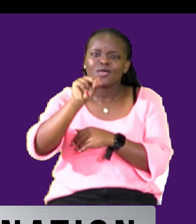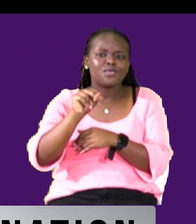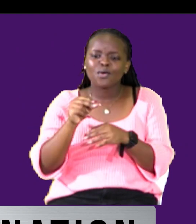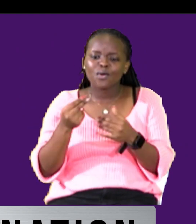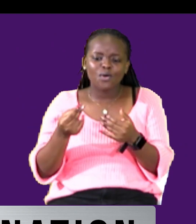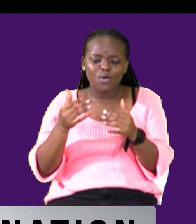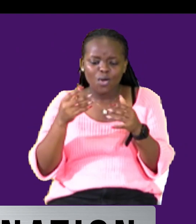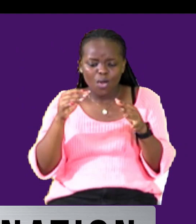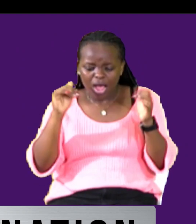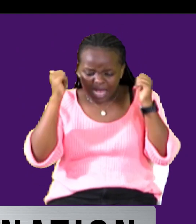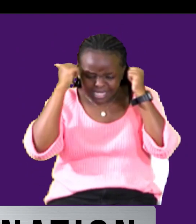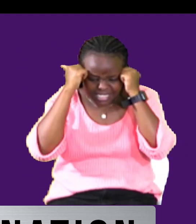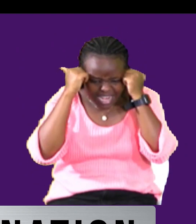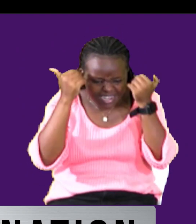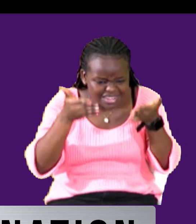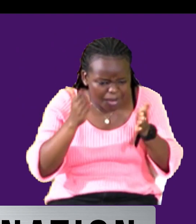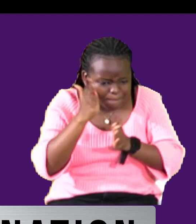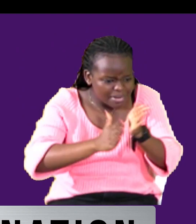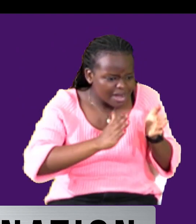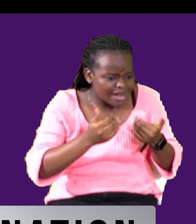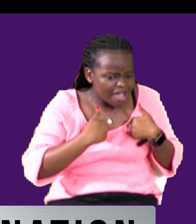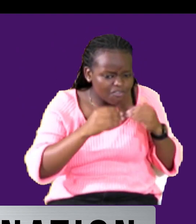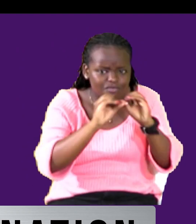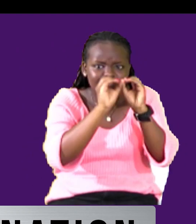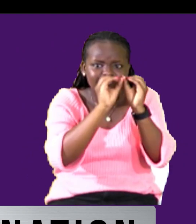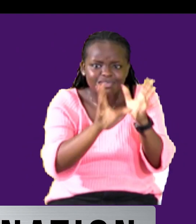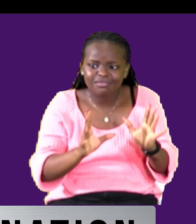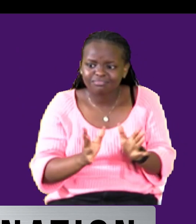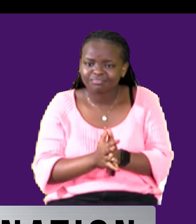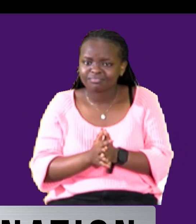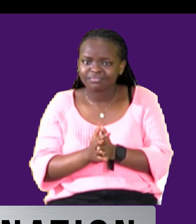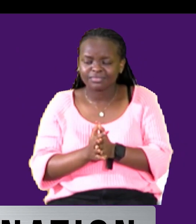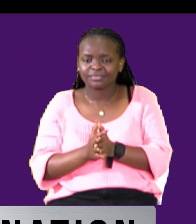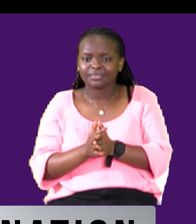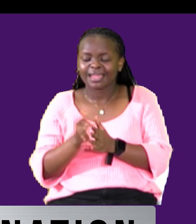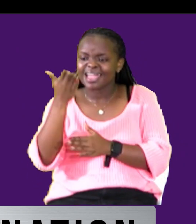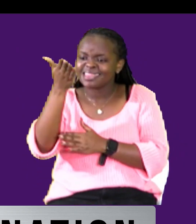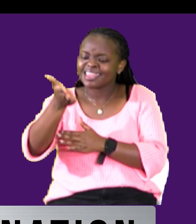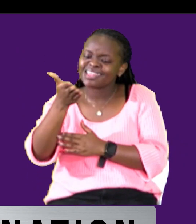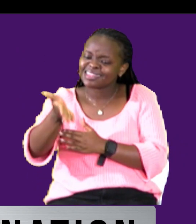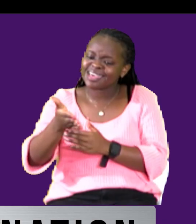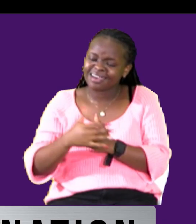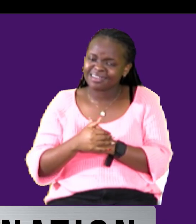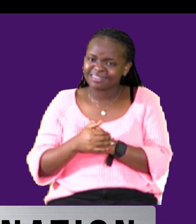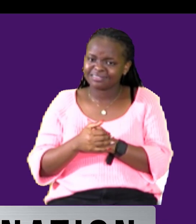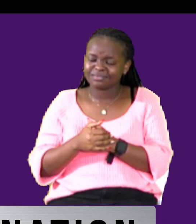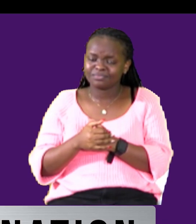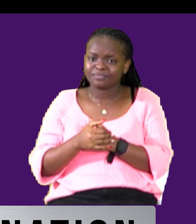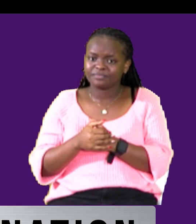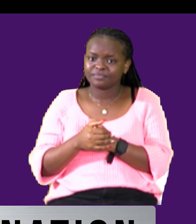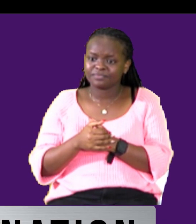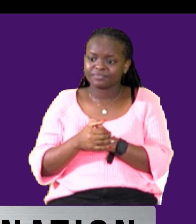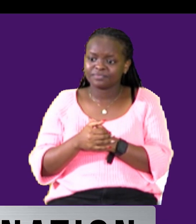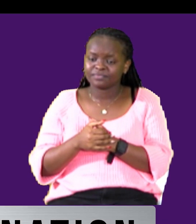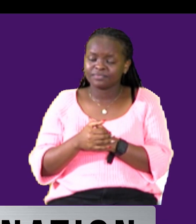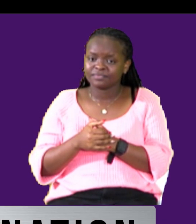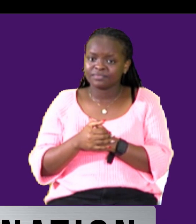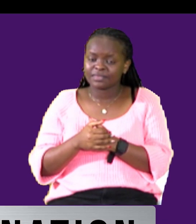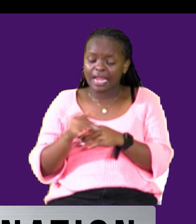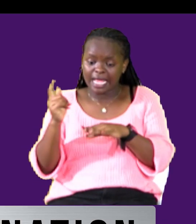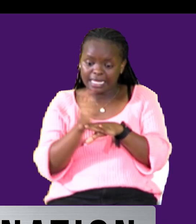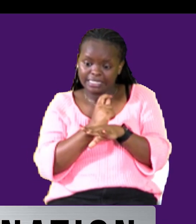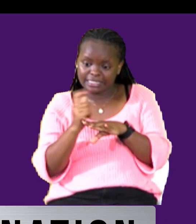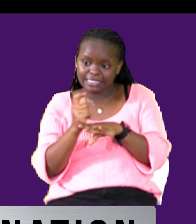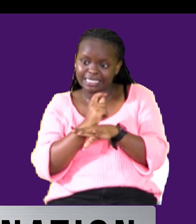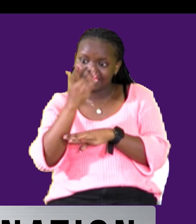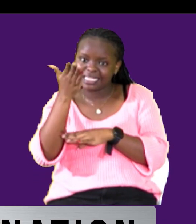studies because in that institution he walked into, I was there, I finished sleep. Okay. It was a vocational training,